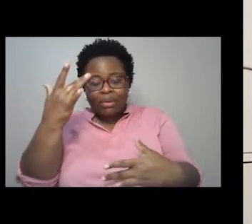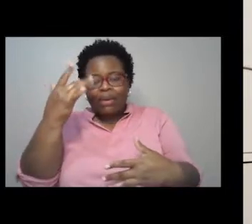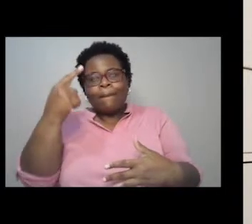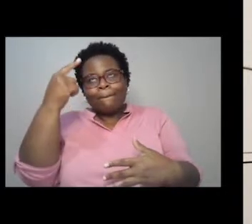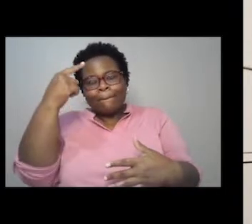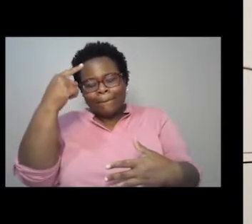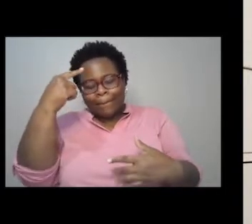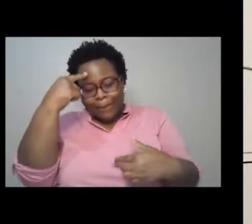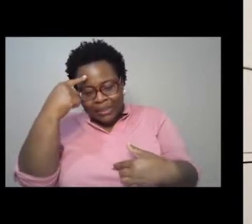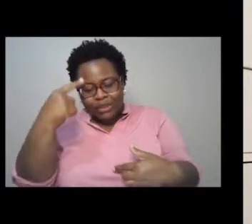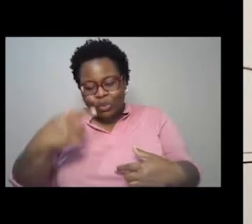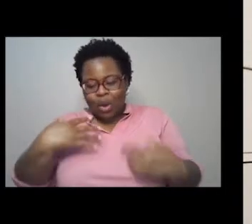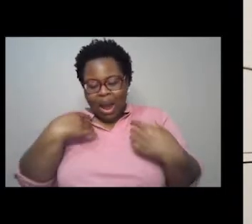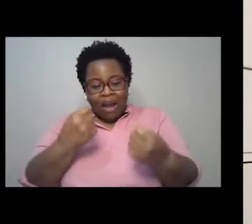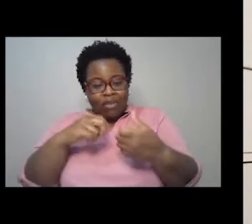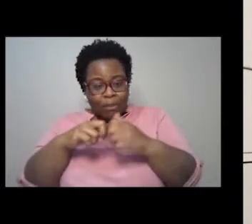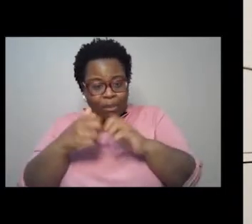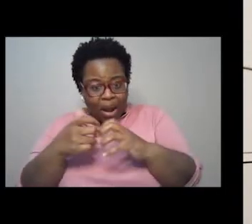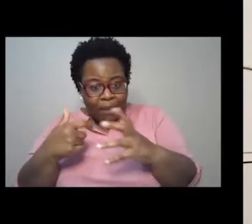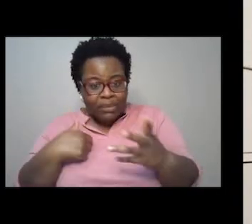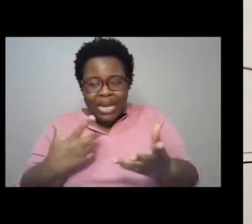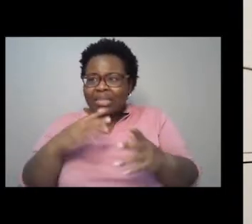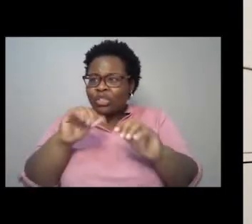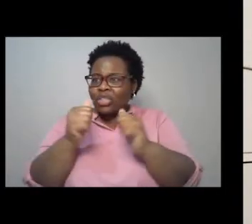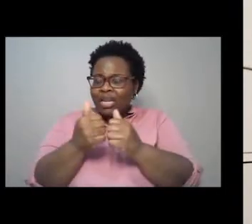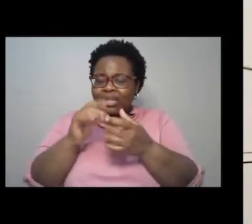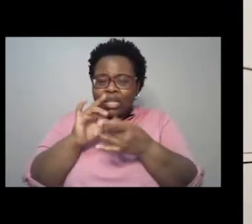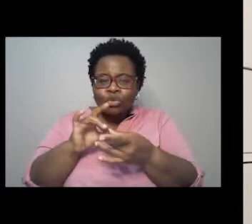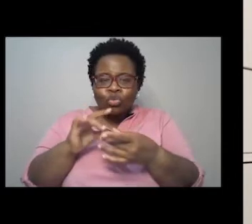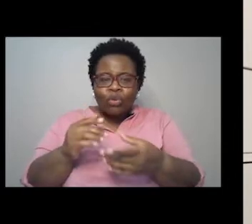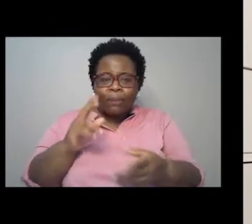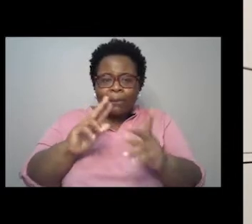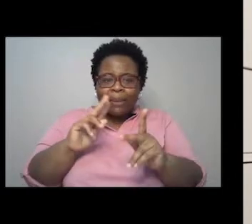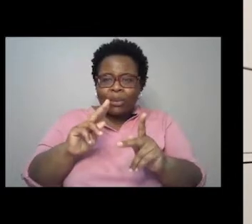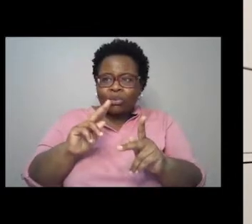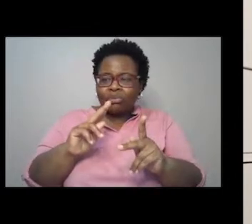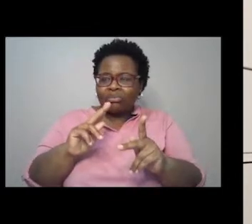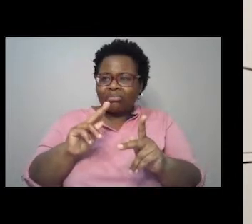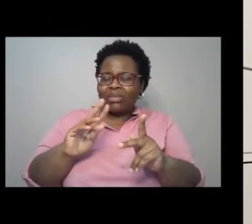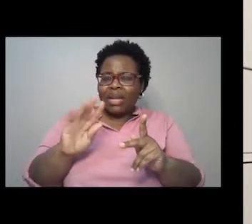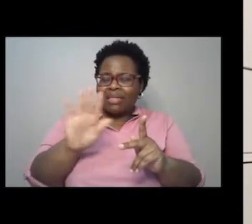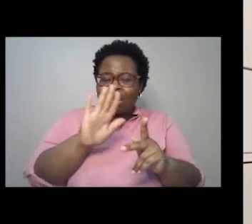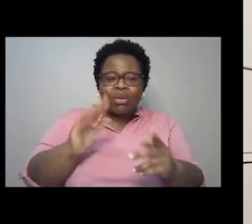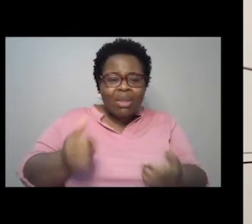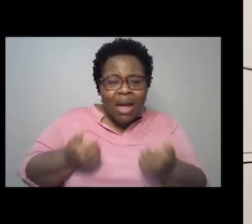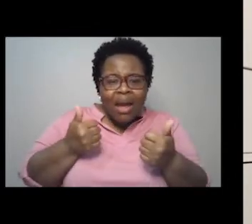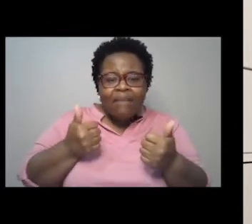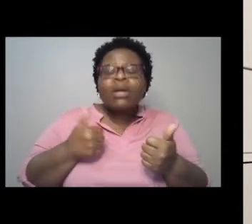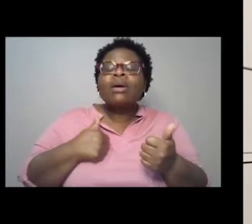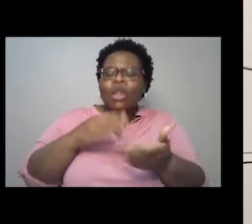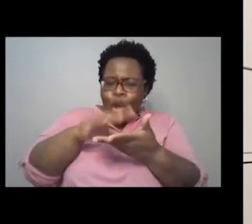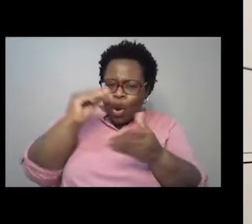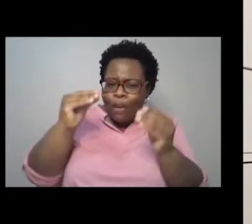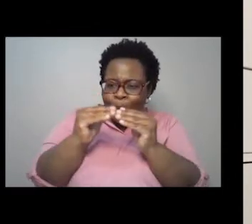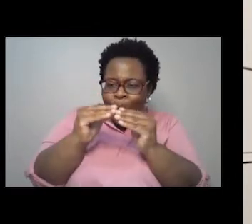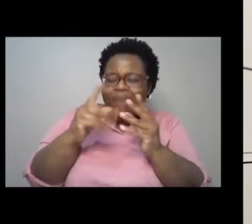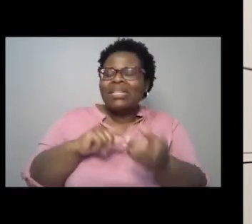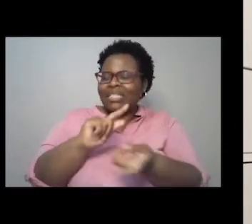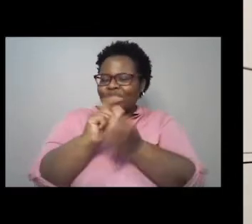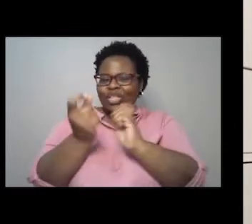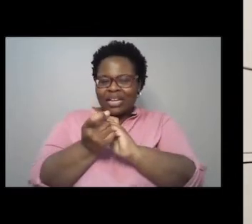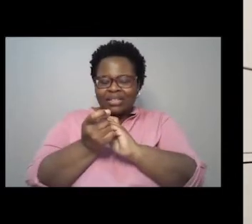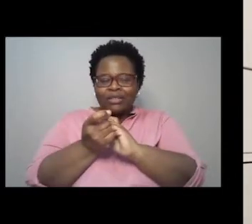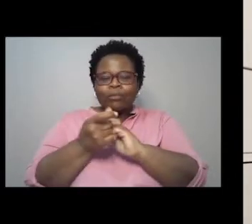humans, I went on to withdraw from all the medications. The withdrawal process ended in December